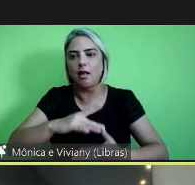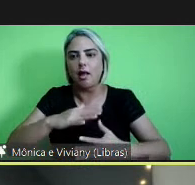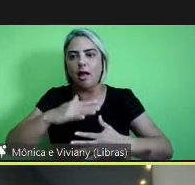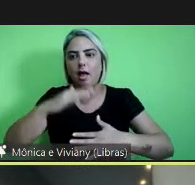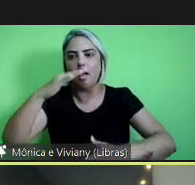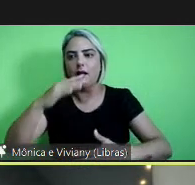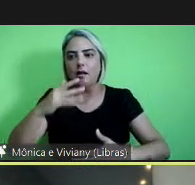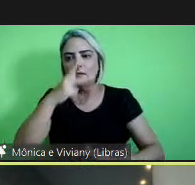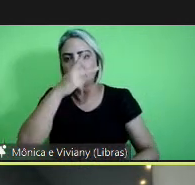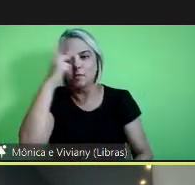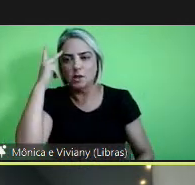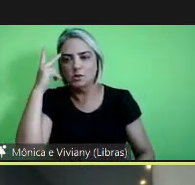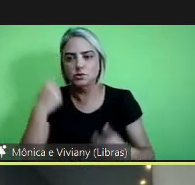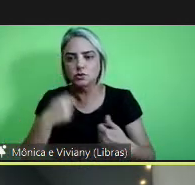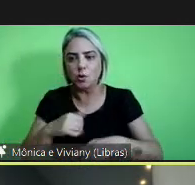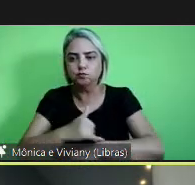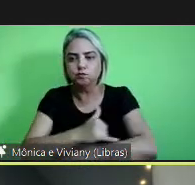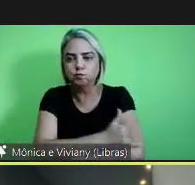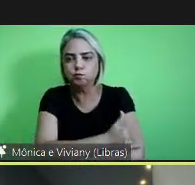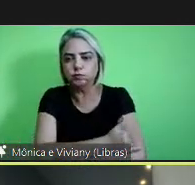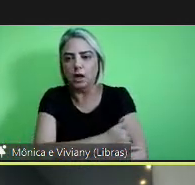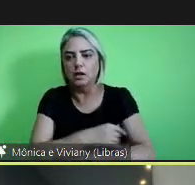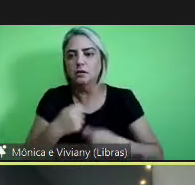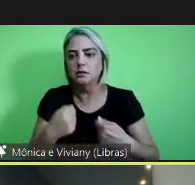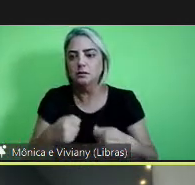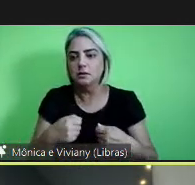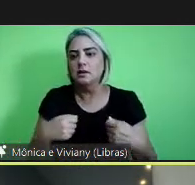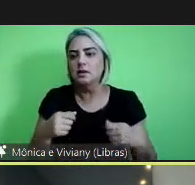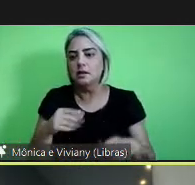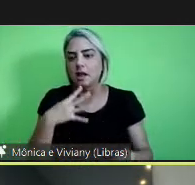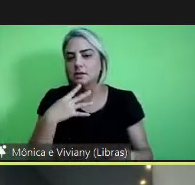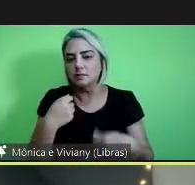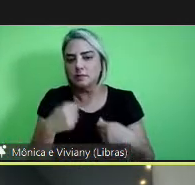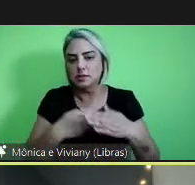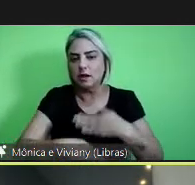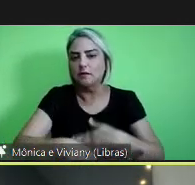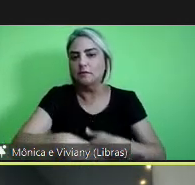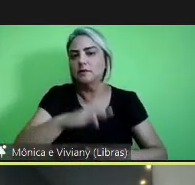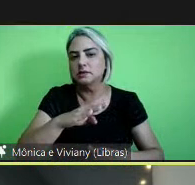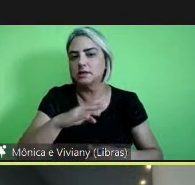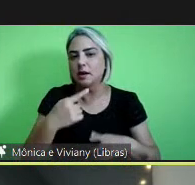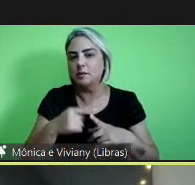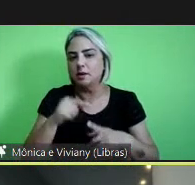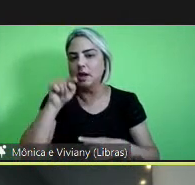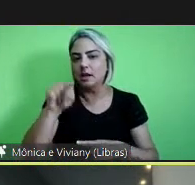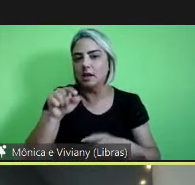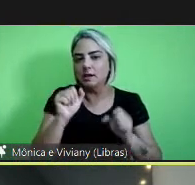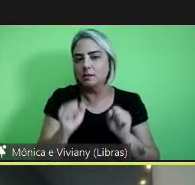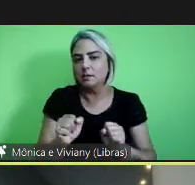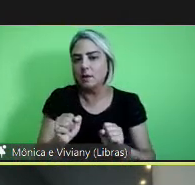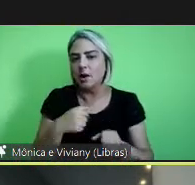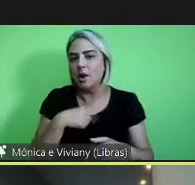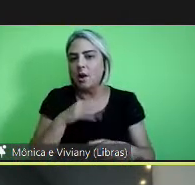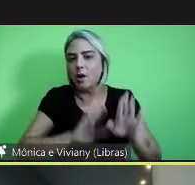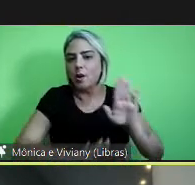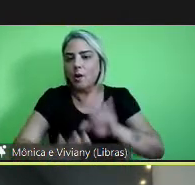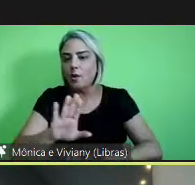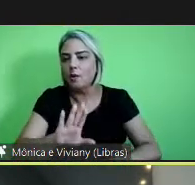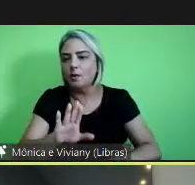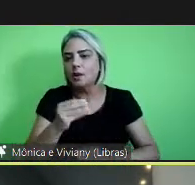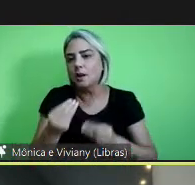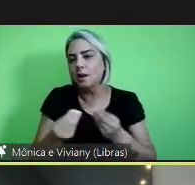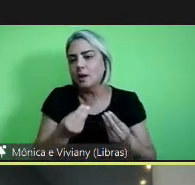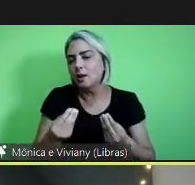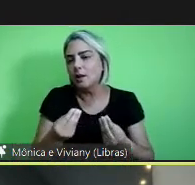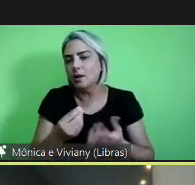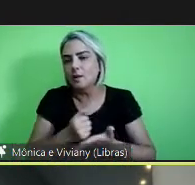because the volume of people with overweight and obesity is very large, and we need to advance in this area because